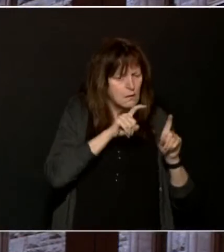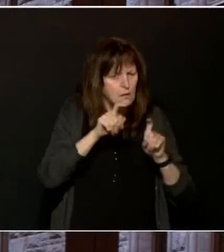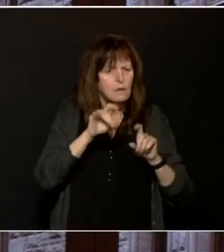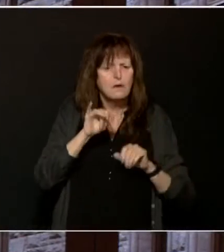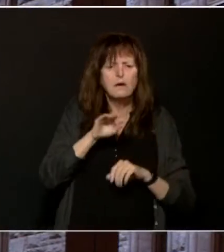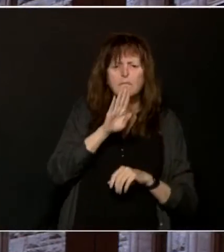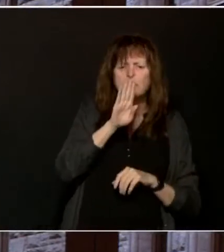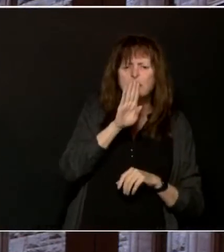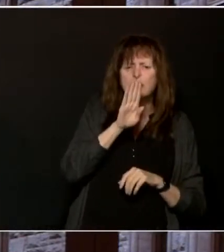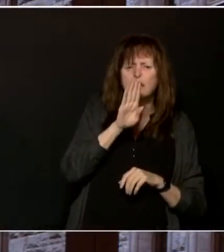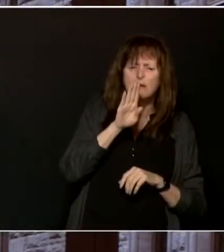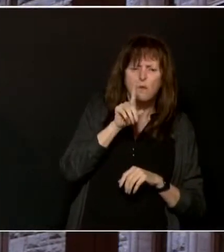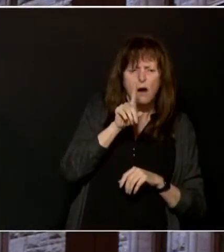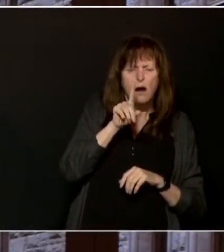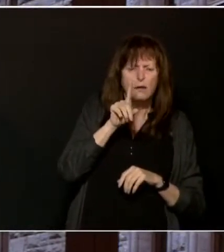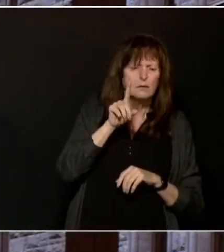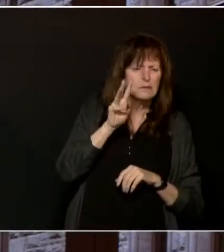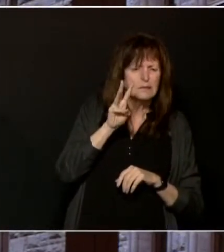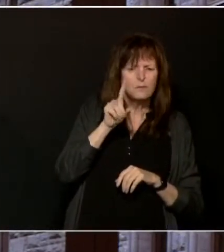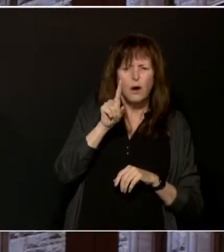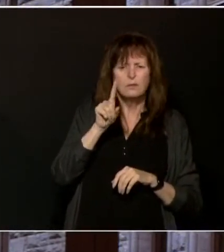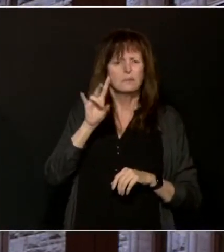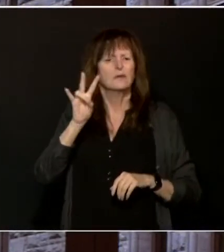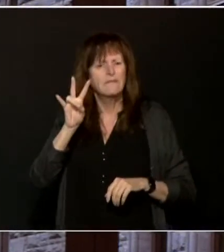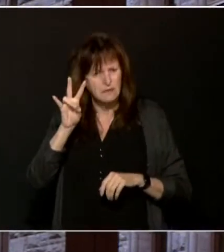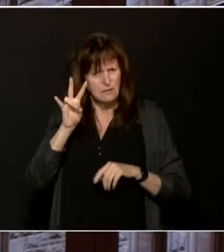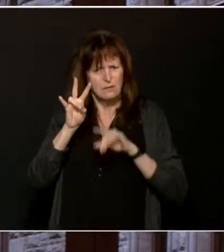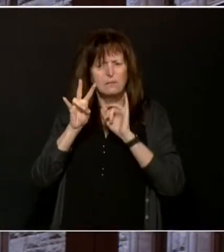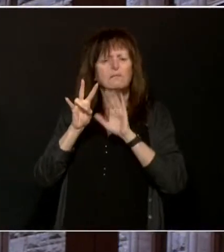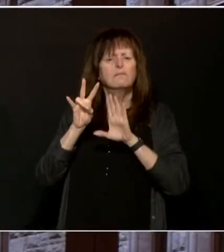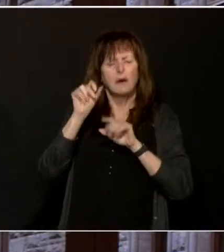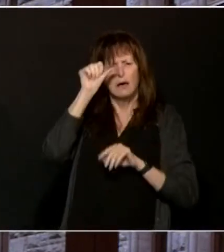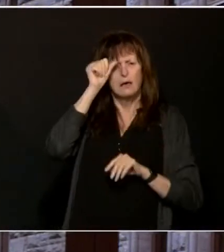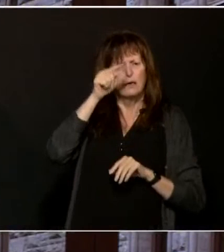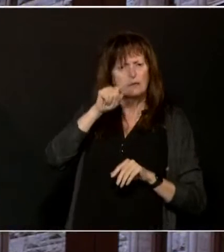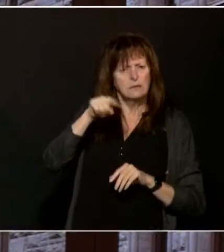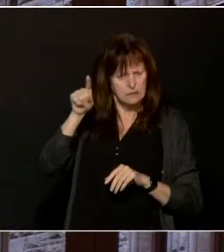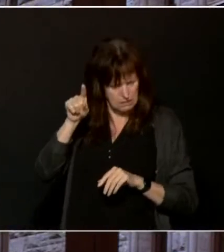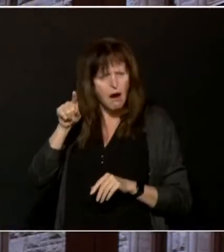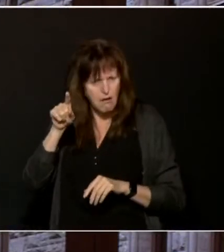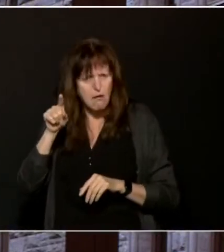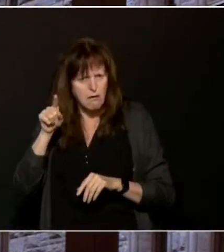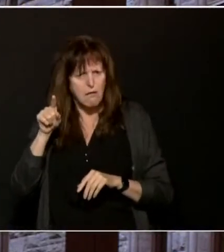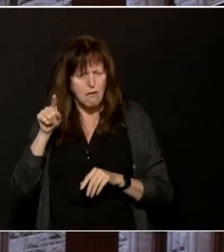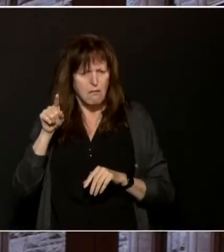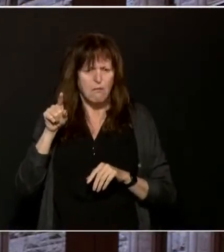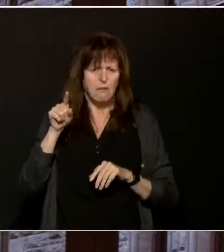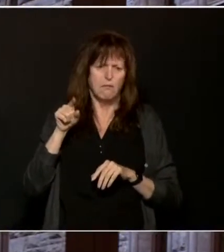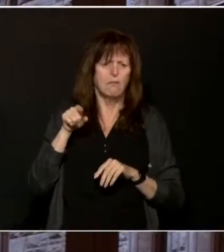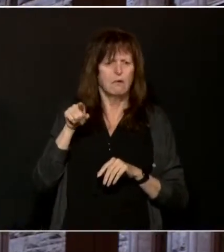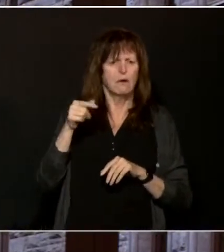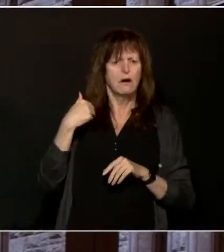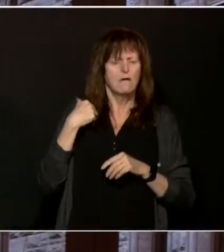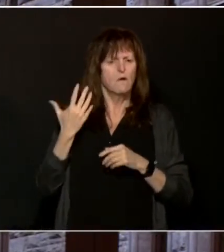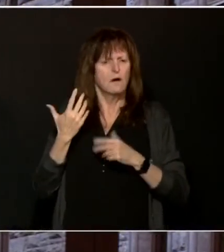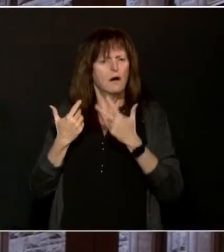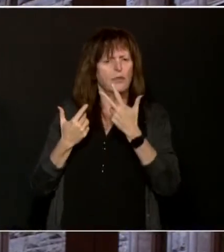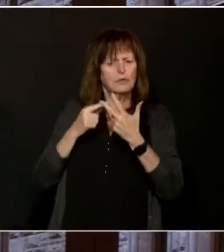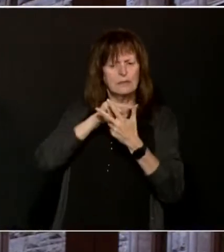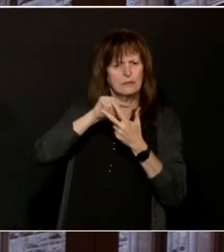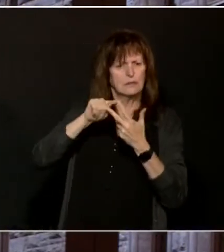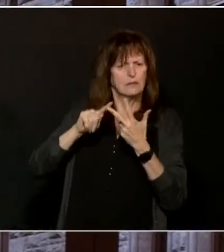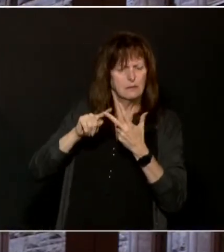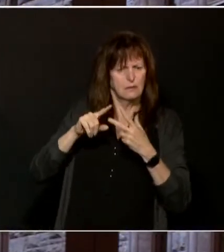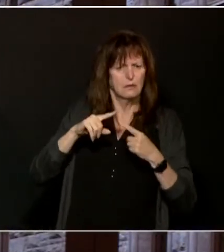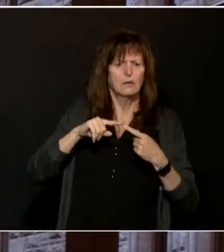B.1.617 variant, first identified in India, and its sublineages, about 3 of them. As of today, we are